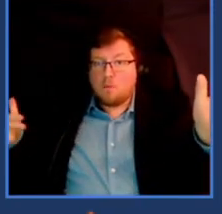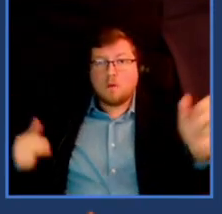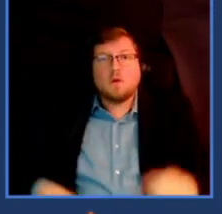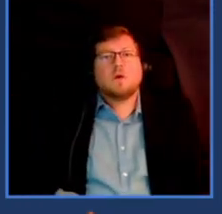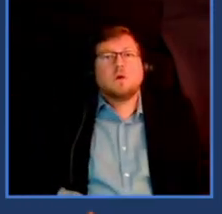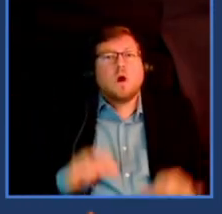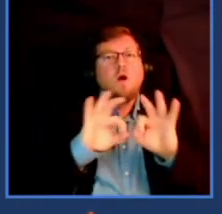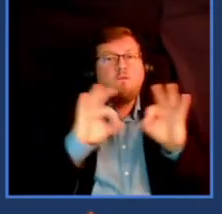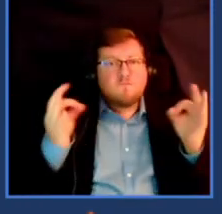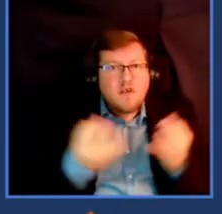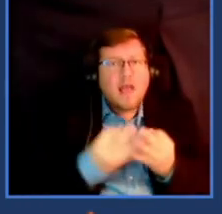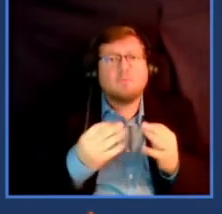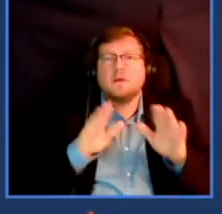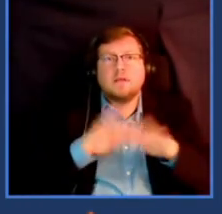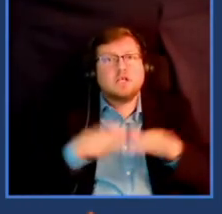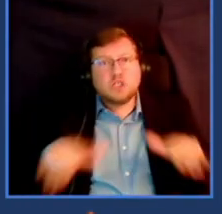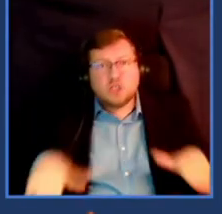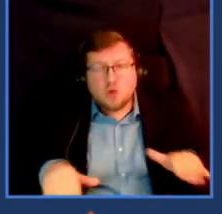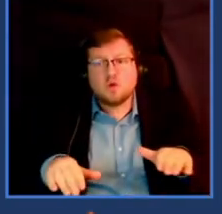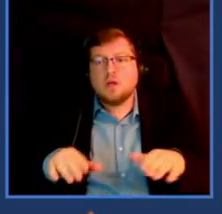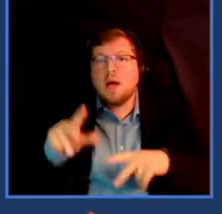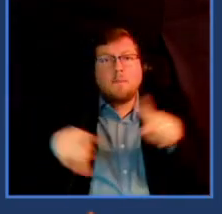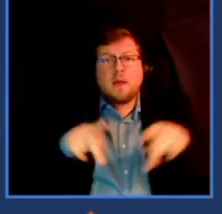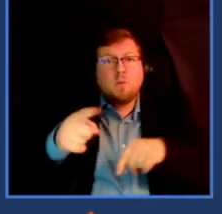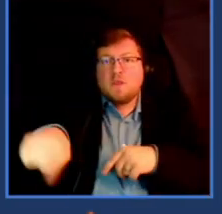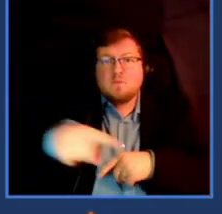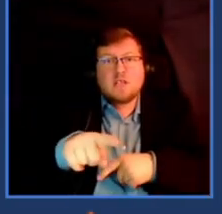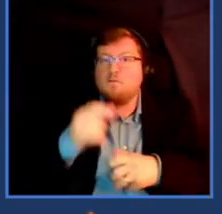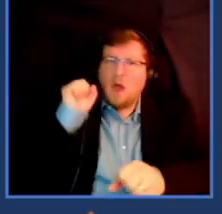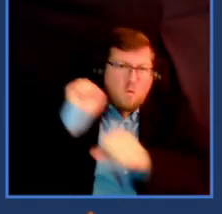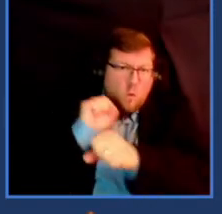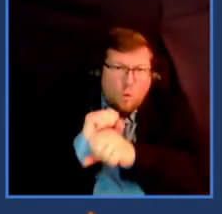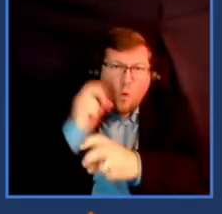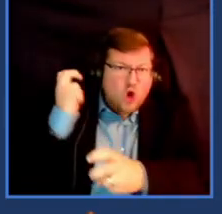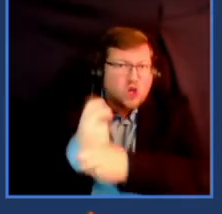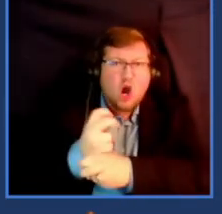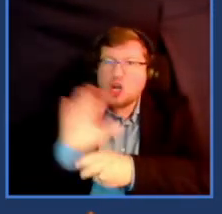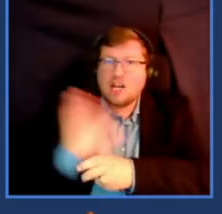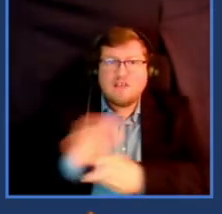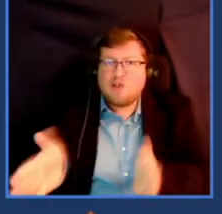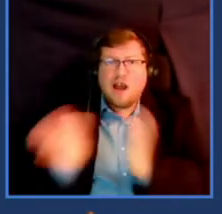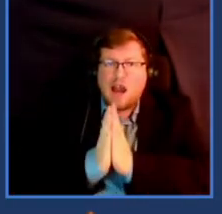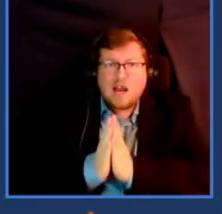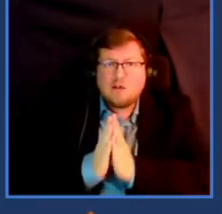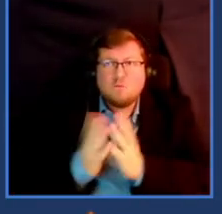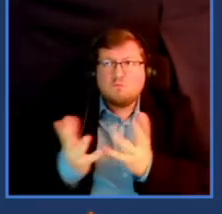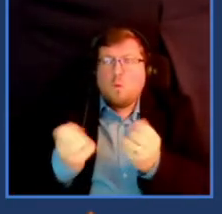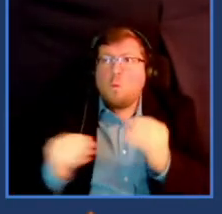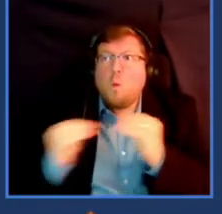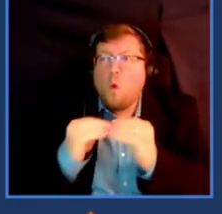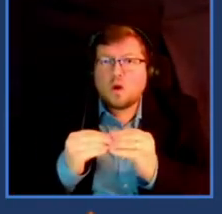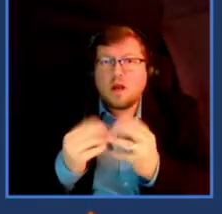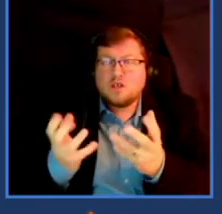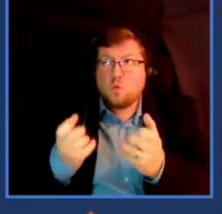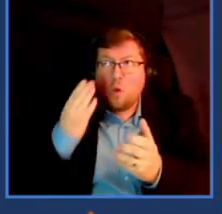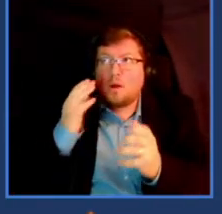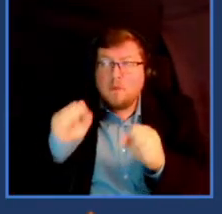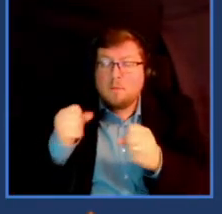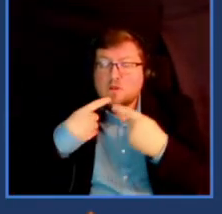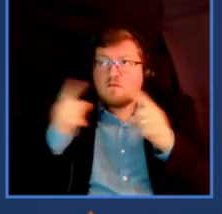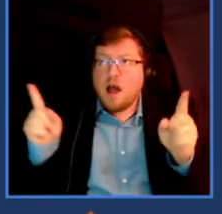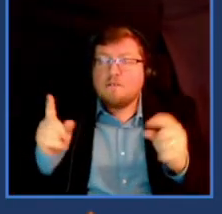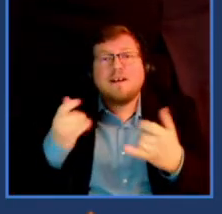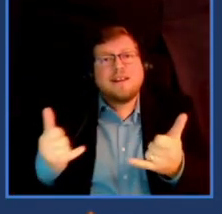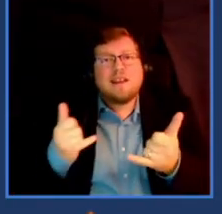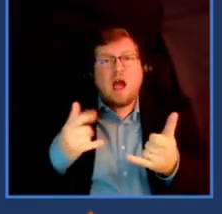whole lives and never asked for a thing except a fighting chance. Now, they're lining up for